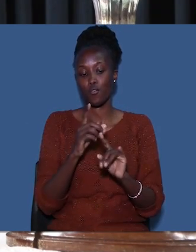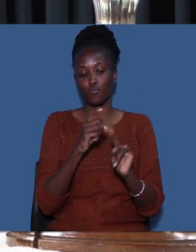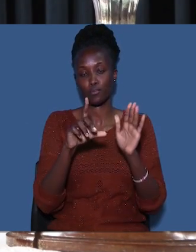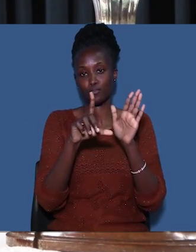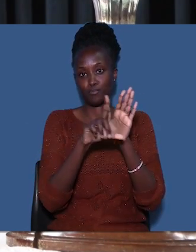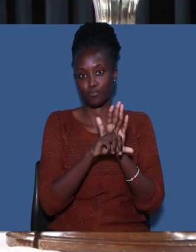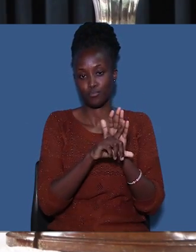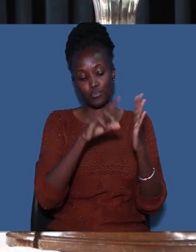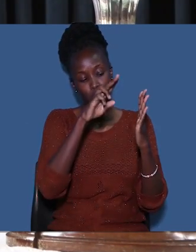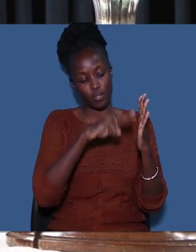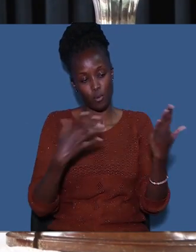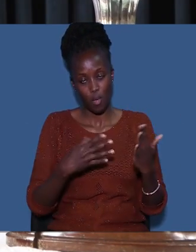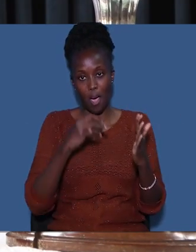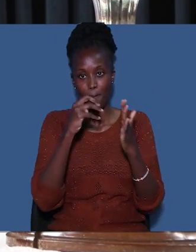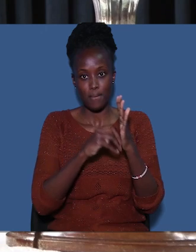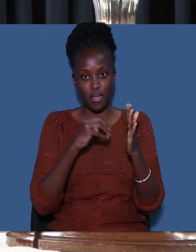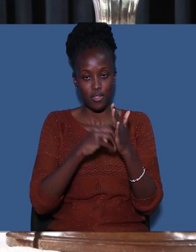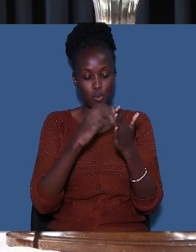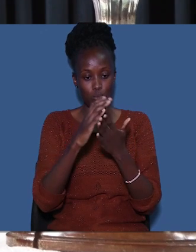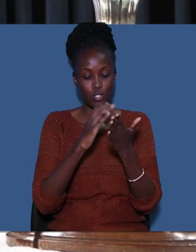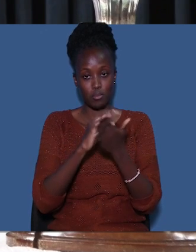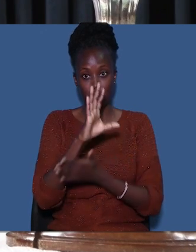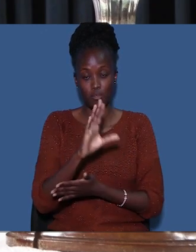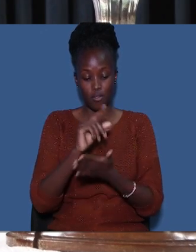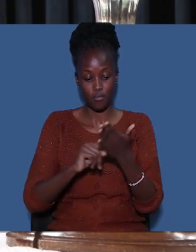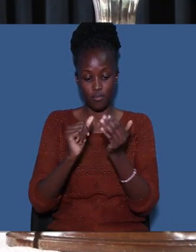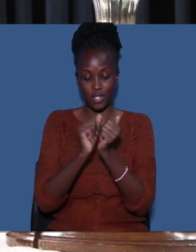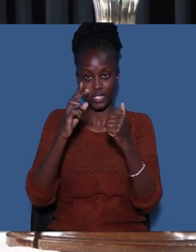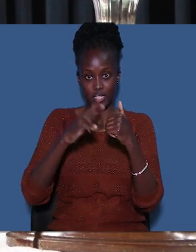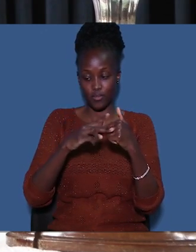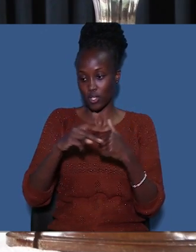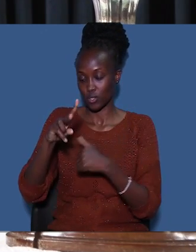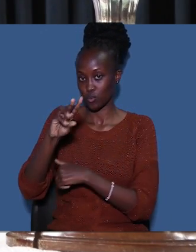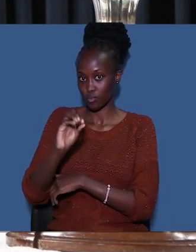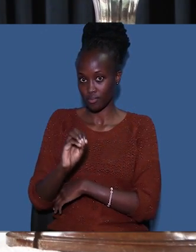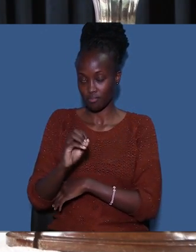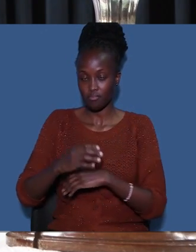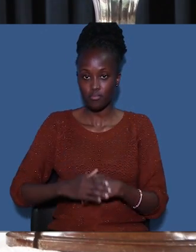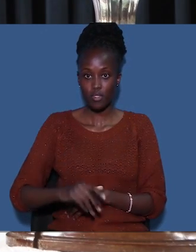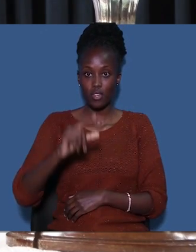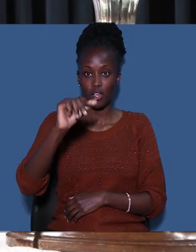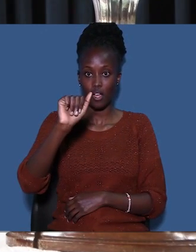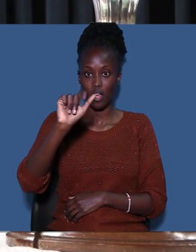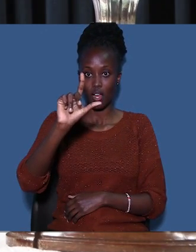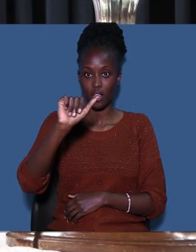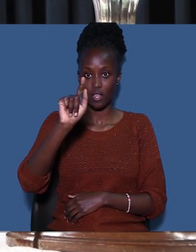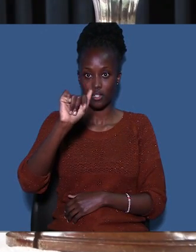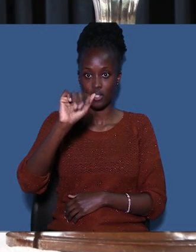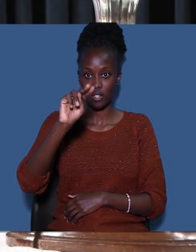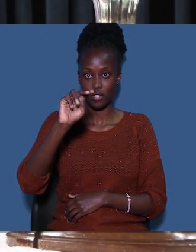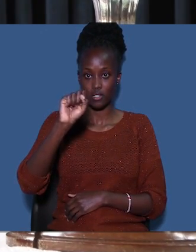of Matthew chapter 5, verses 17 to 20. In Galatians chapter 3, verses 23 to